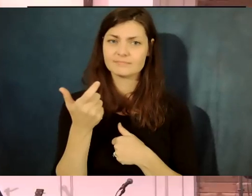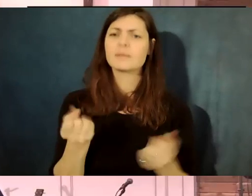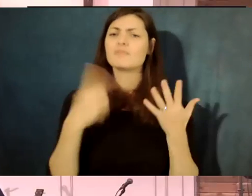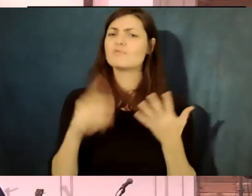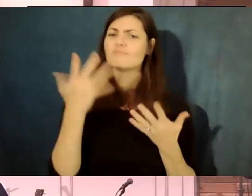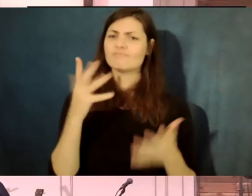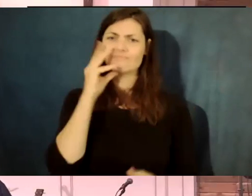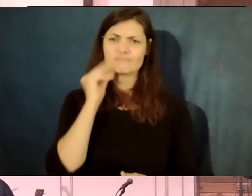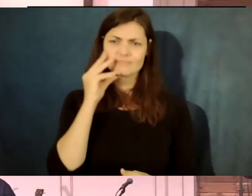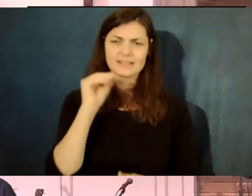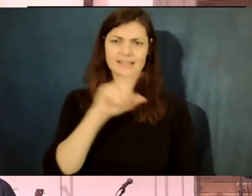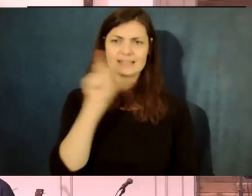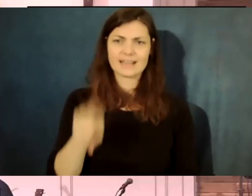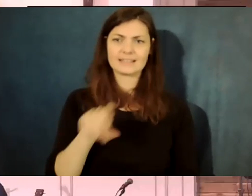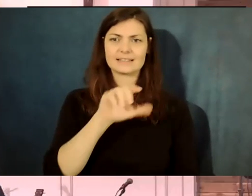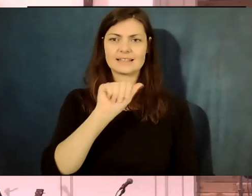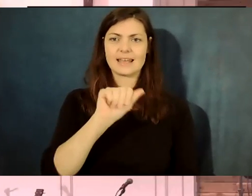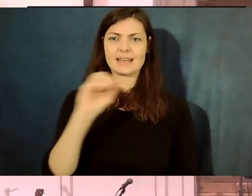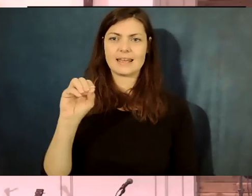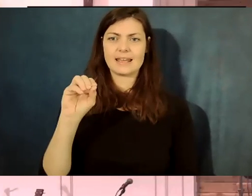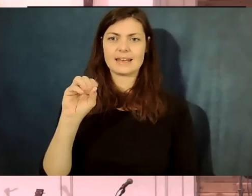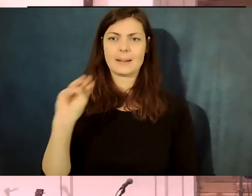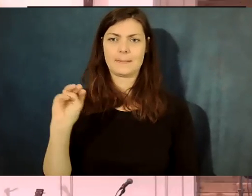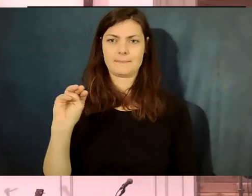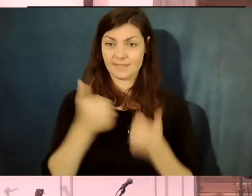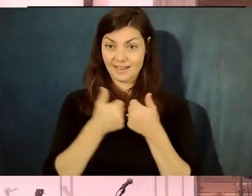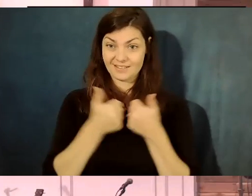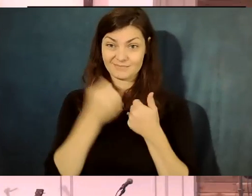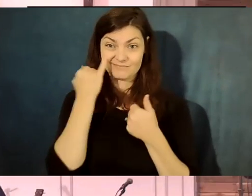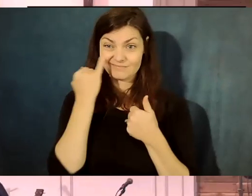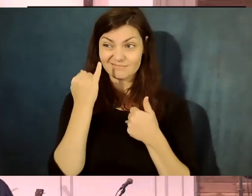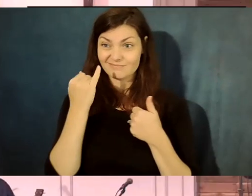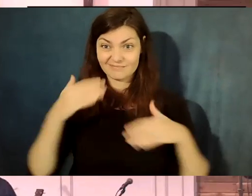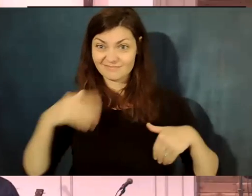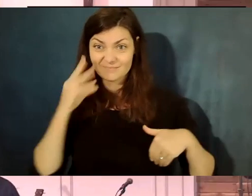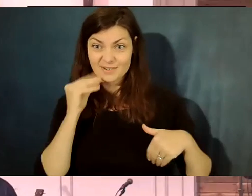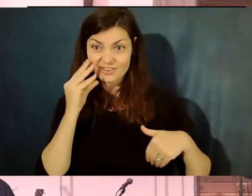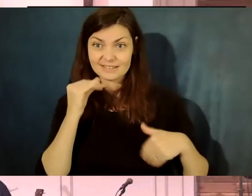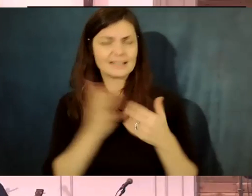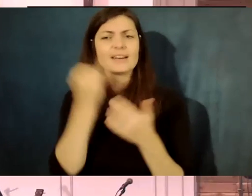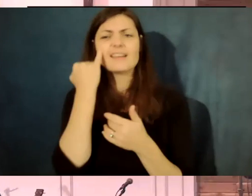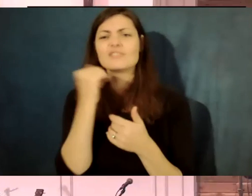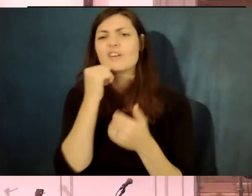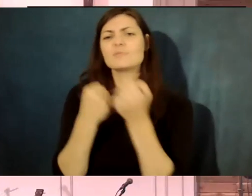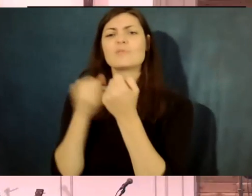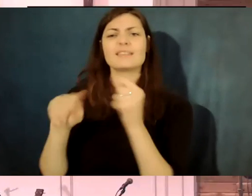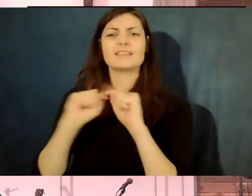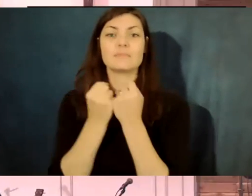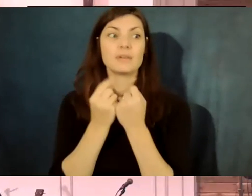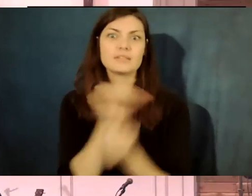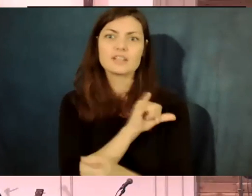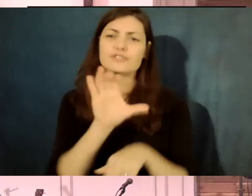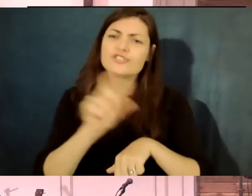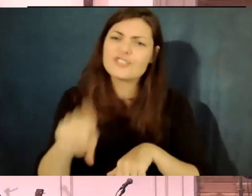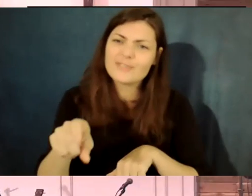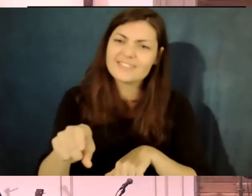to a Texas A&M game? If you haven't, even if you're not a fan, it is like what church should be,